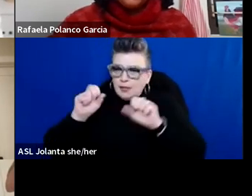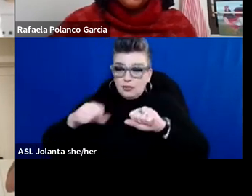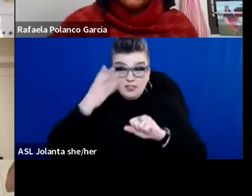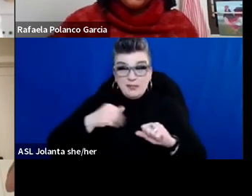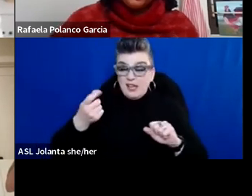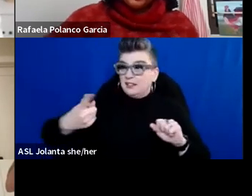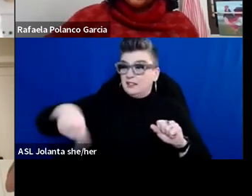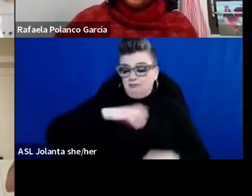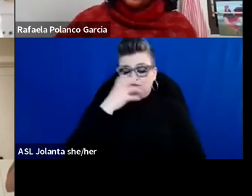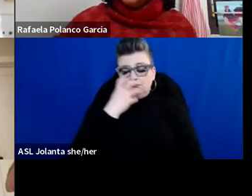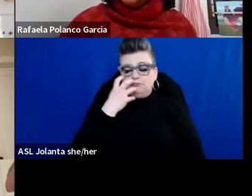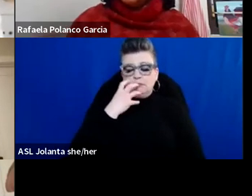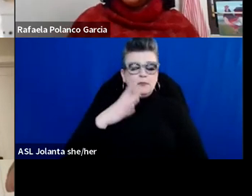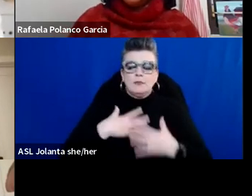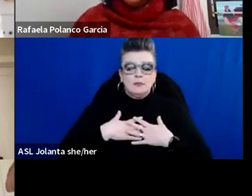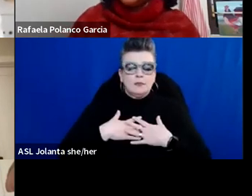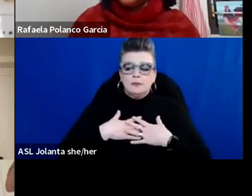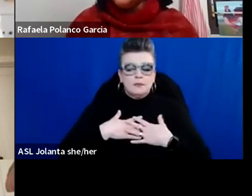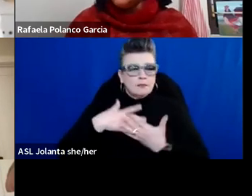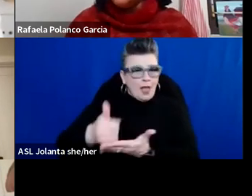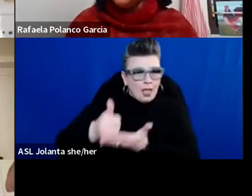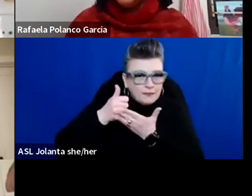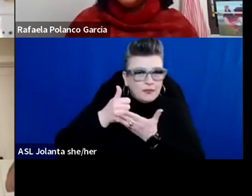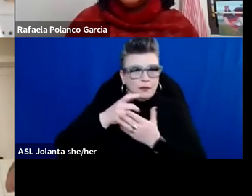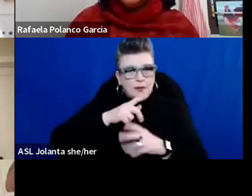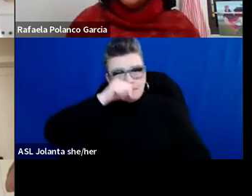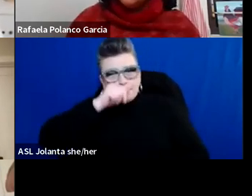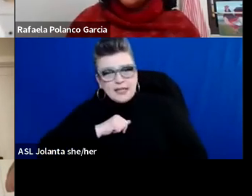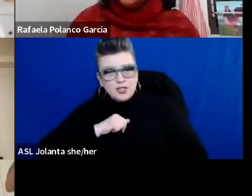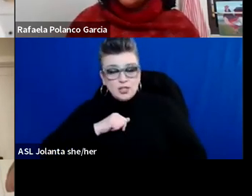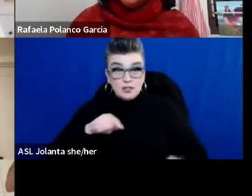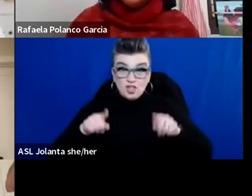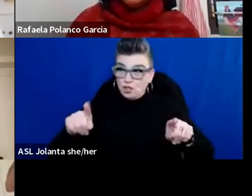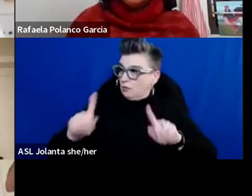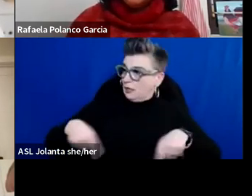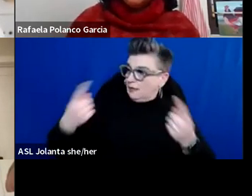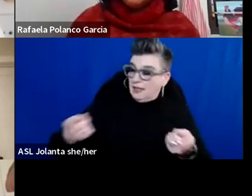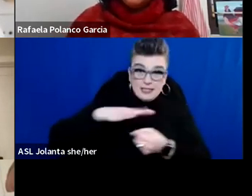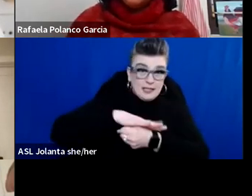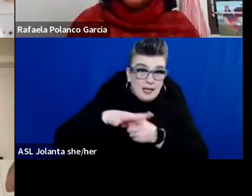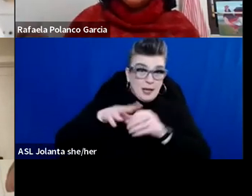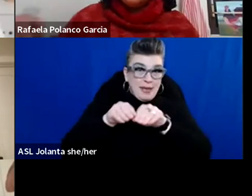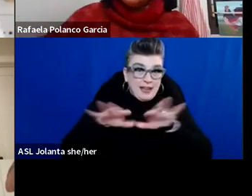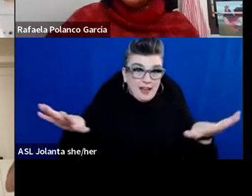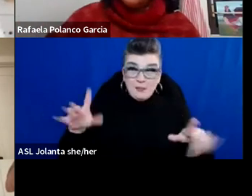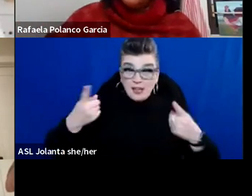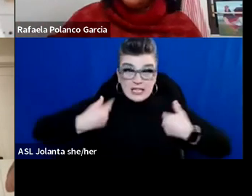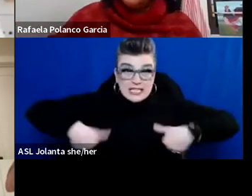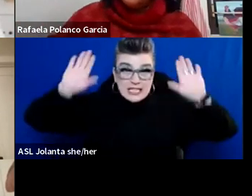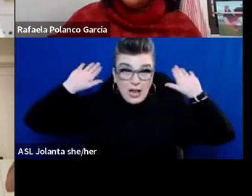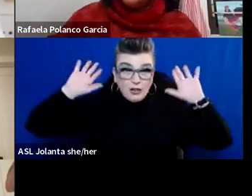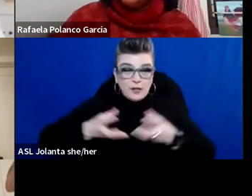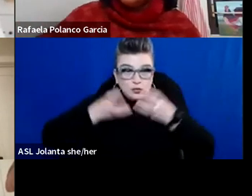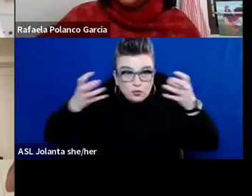so incredibly helpful and patient with us during this difficult time they've sacrificed and given much during this